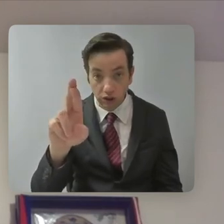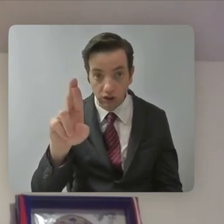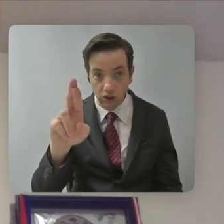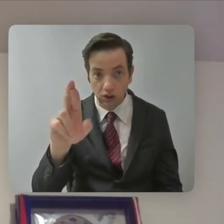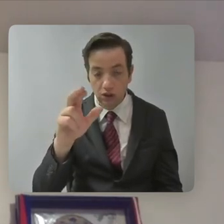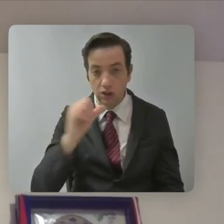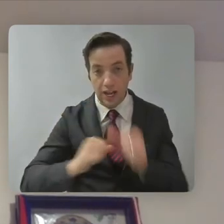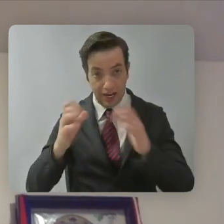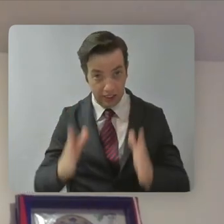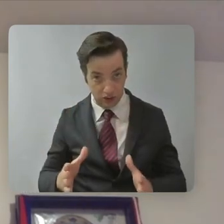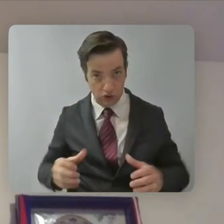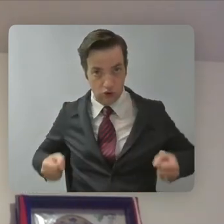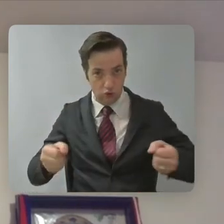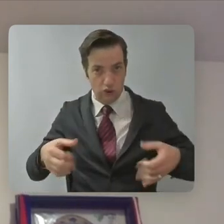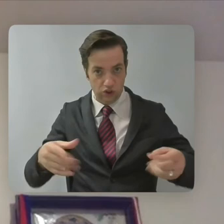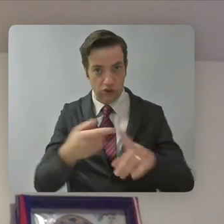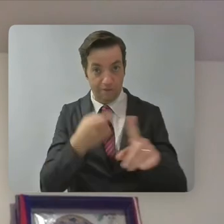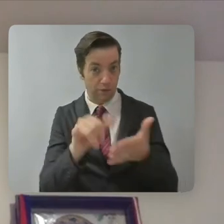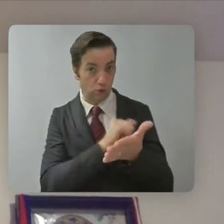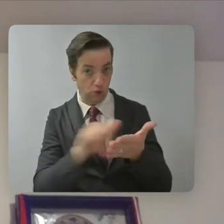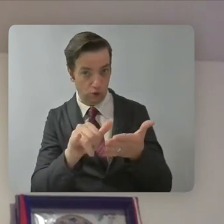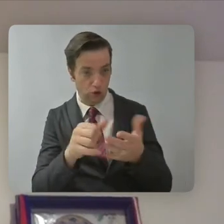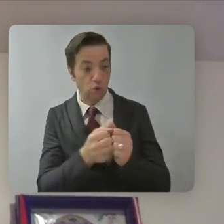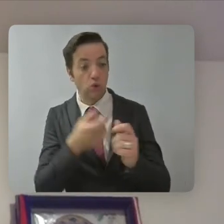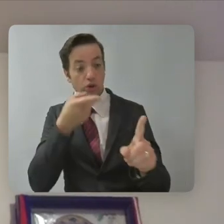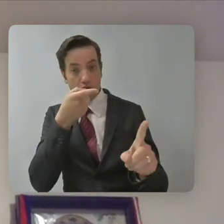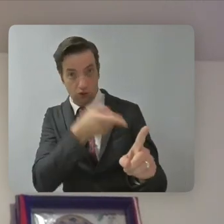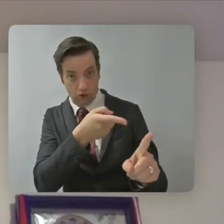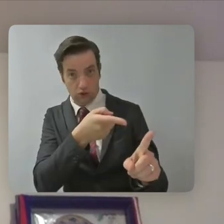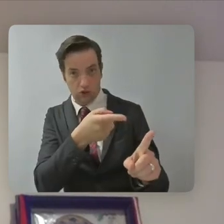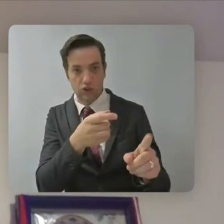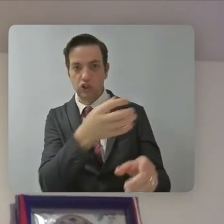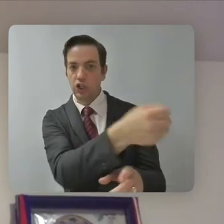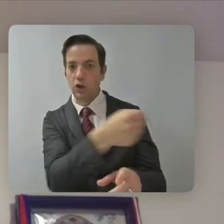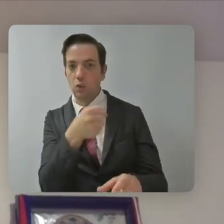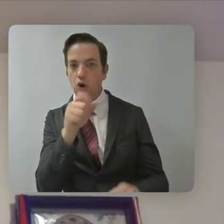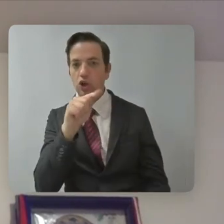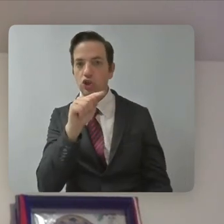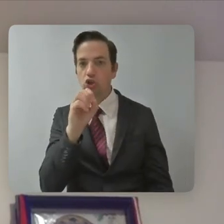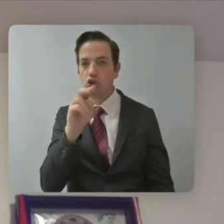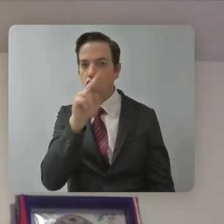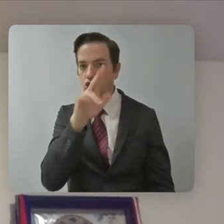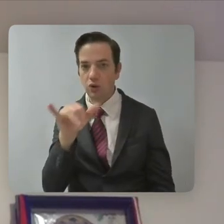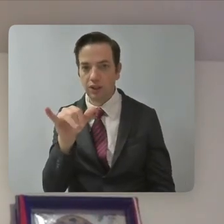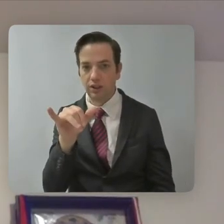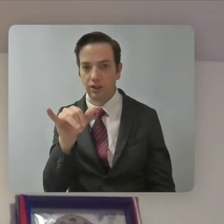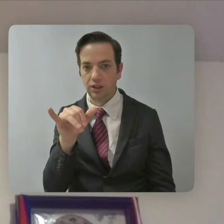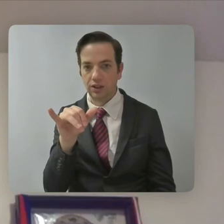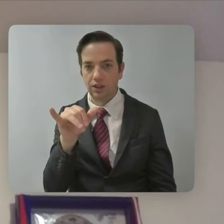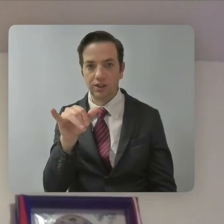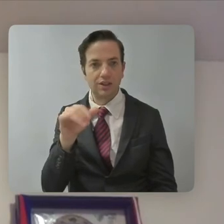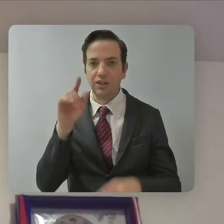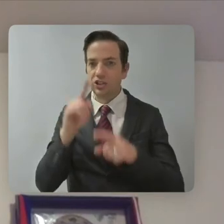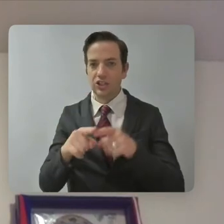of work to do, because with Ali, for example, the fact that when she won her Tony Award, she had to go from backstage,